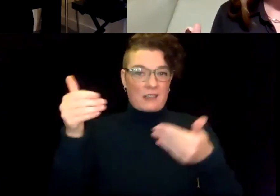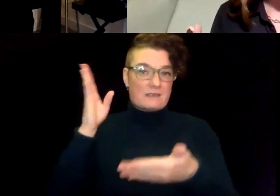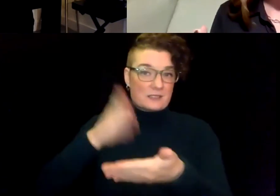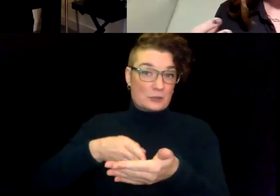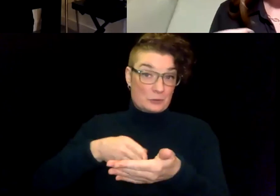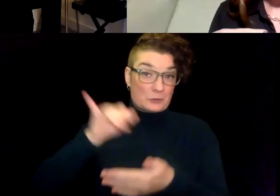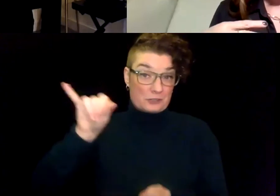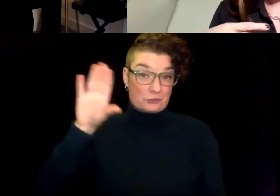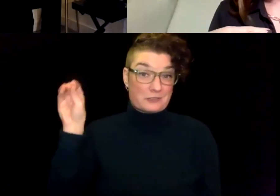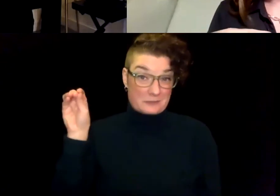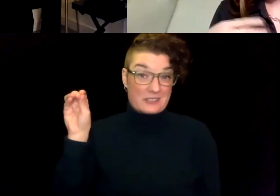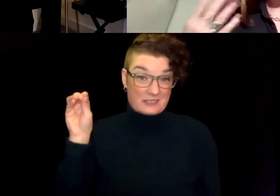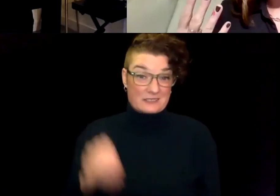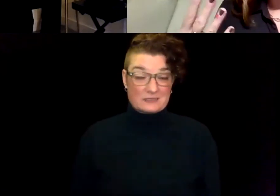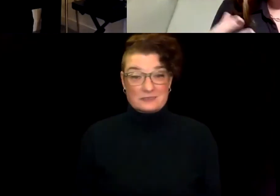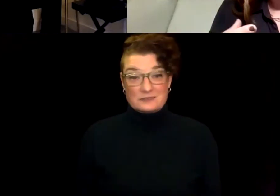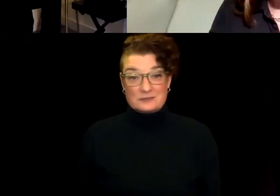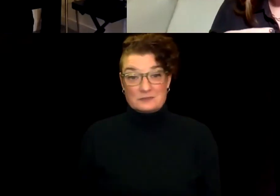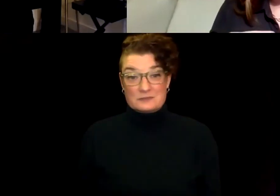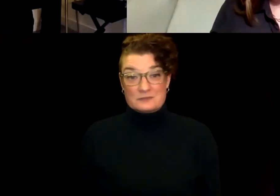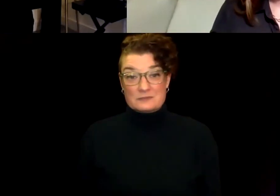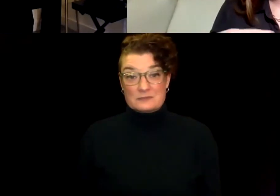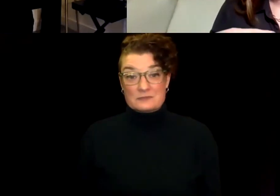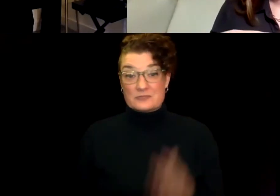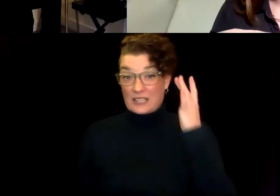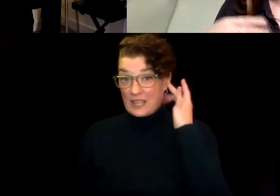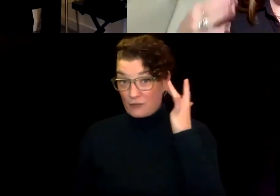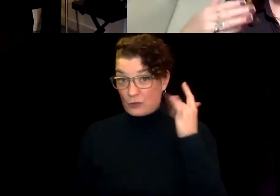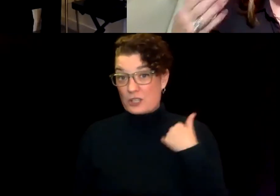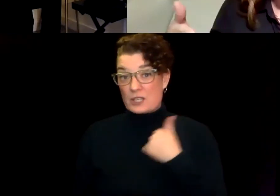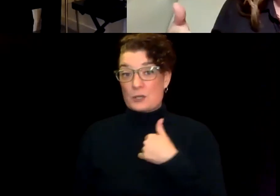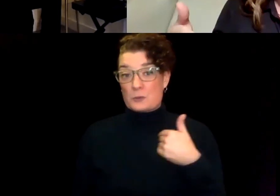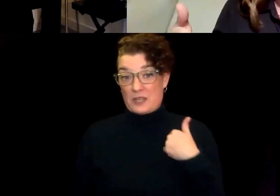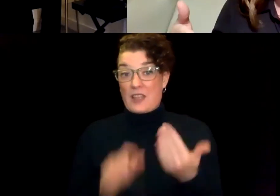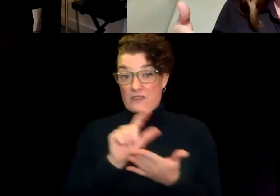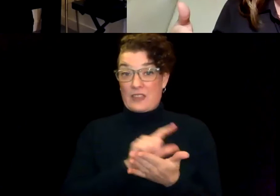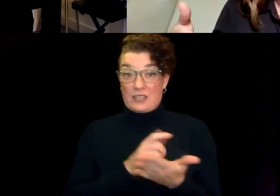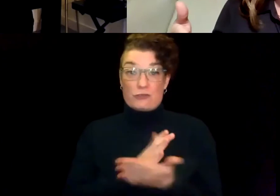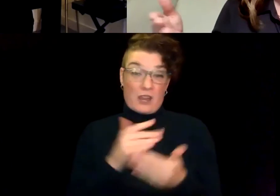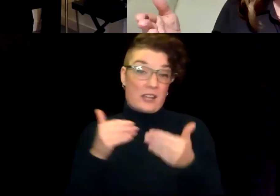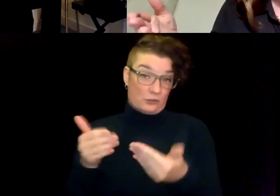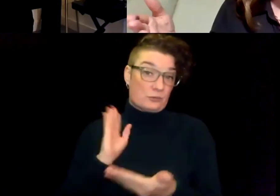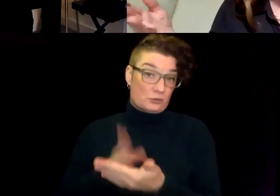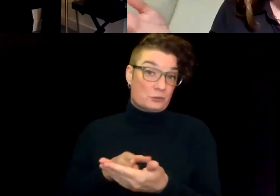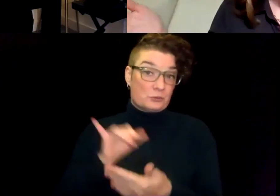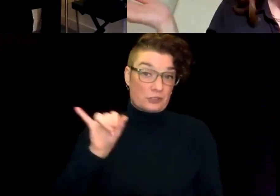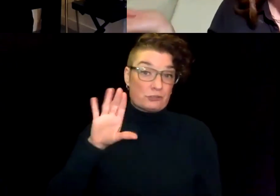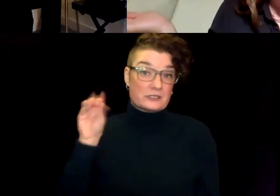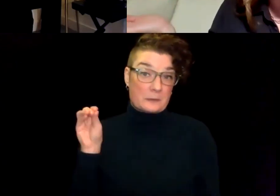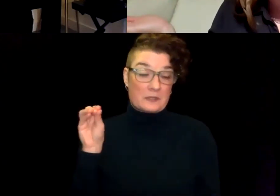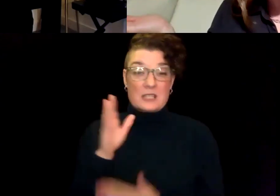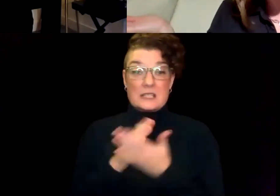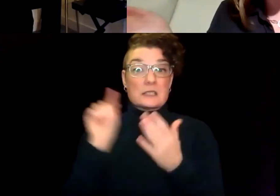insurance company. In California, we have the legal right to sue our insurance companies. Some